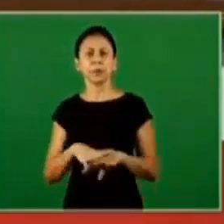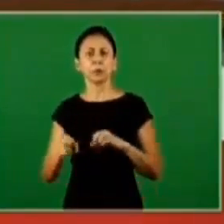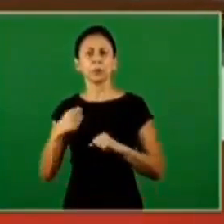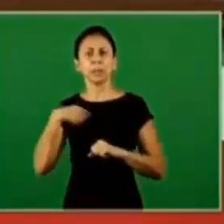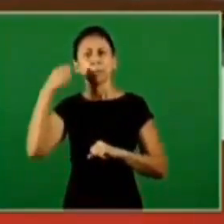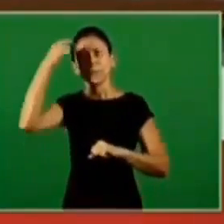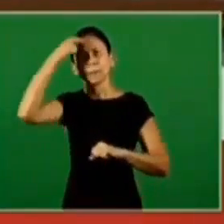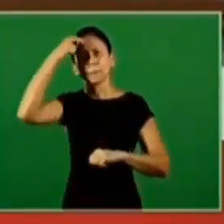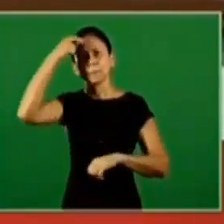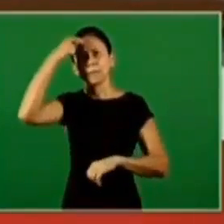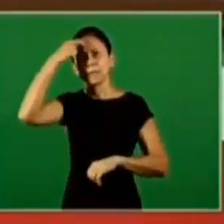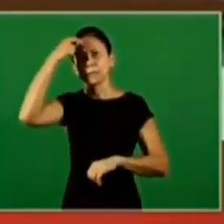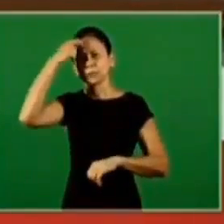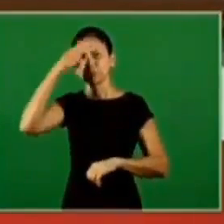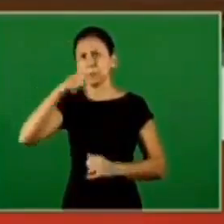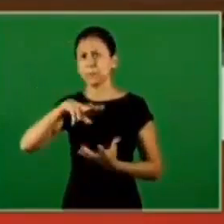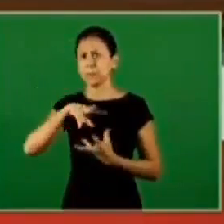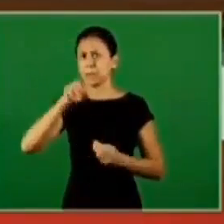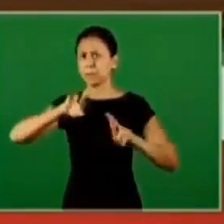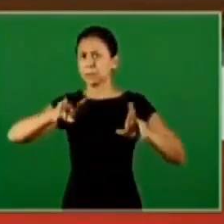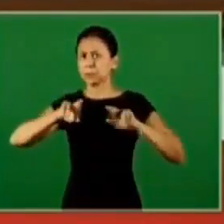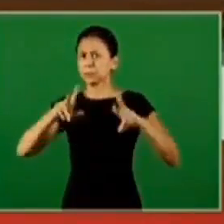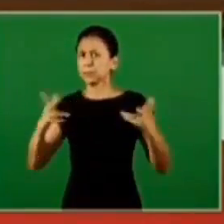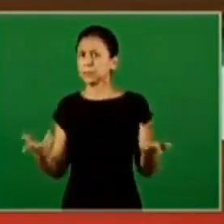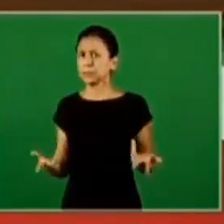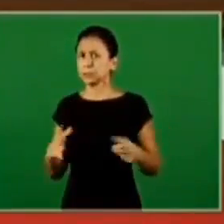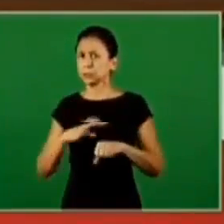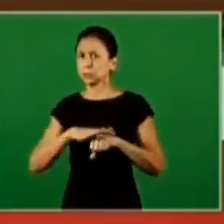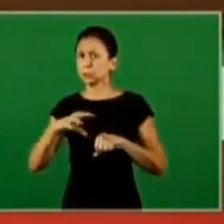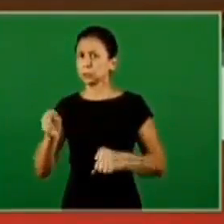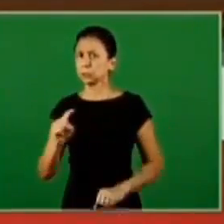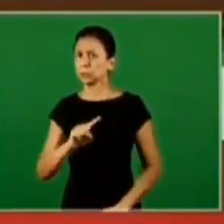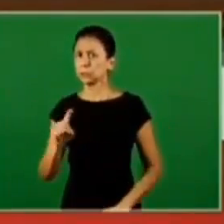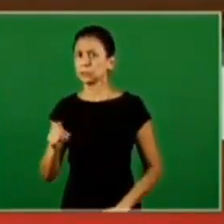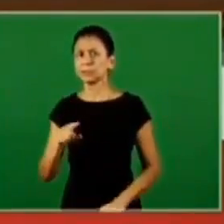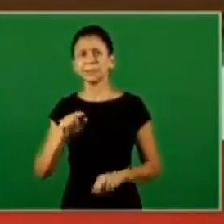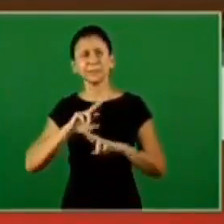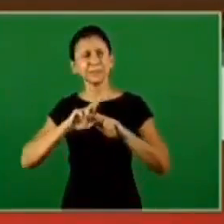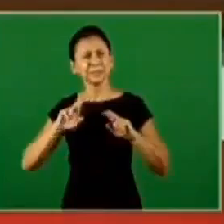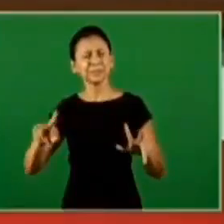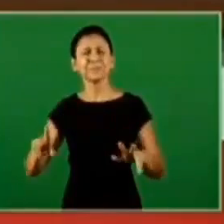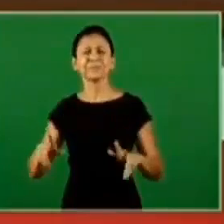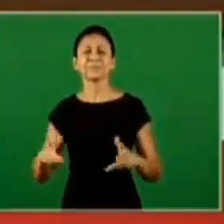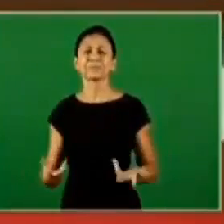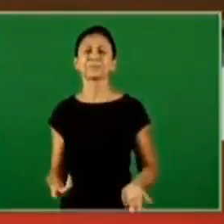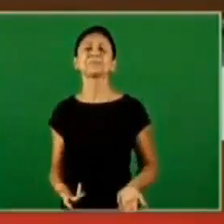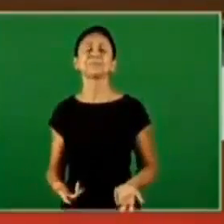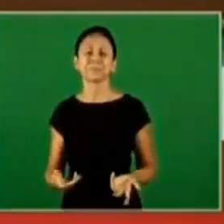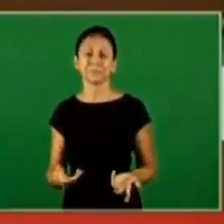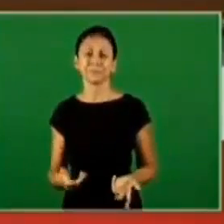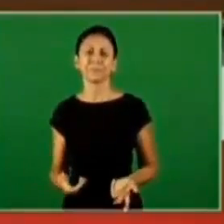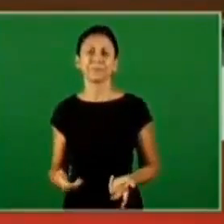of my craziness. He's not going to take care of my soul. Do you understand? It's very different.